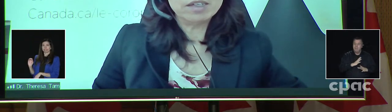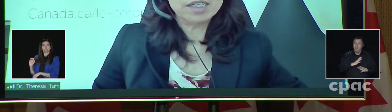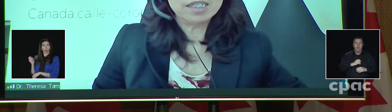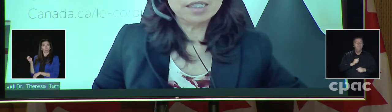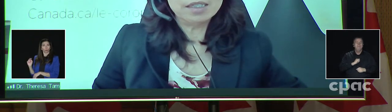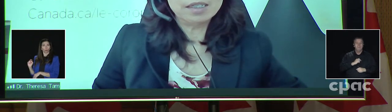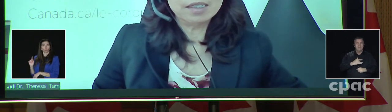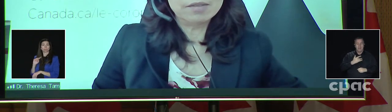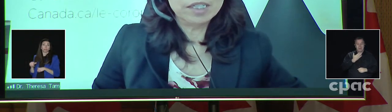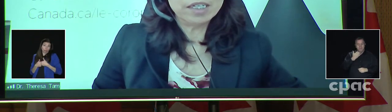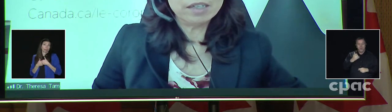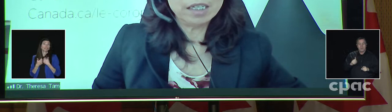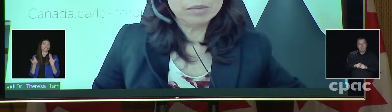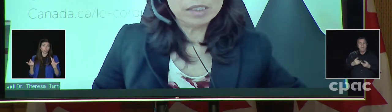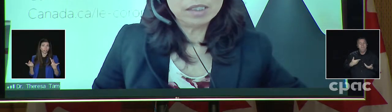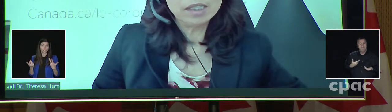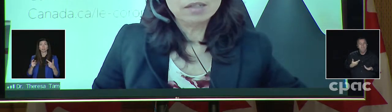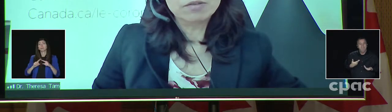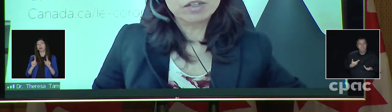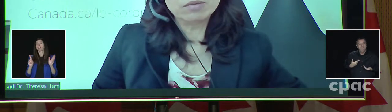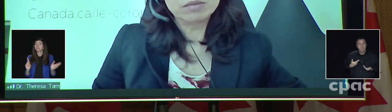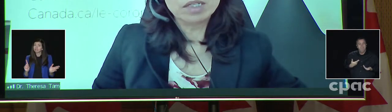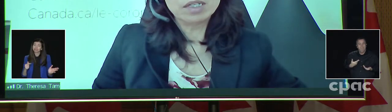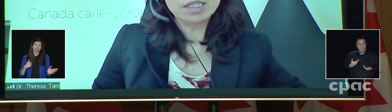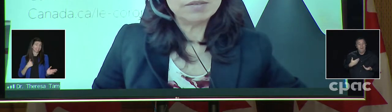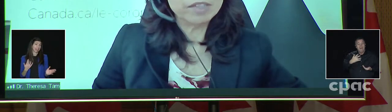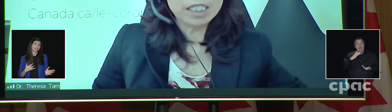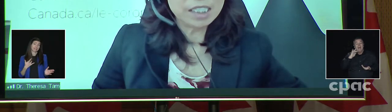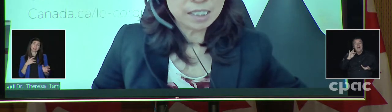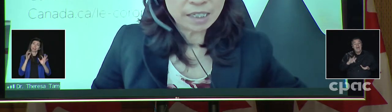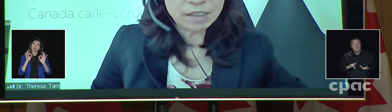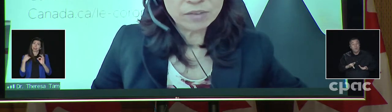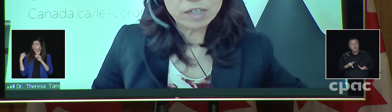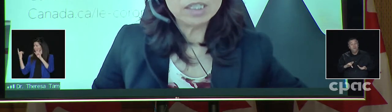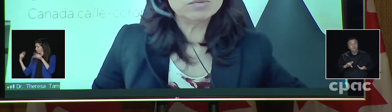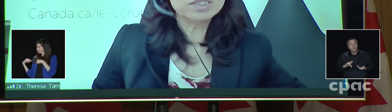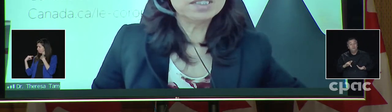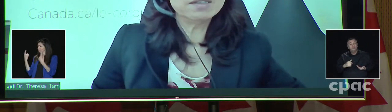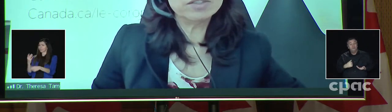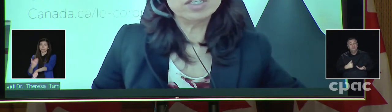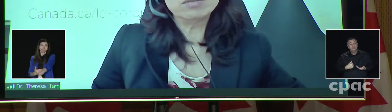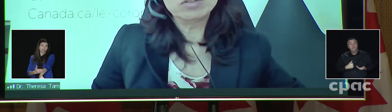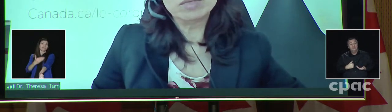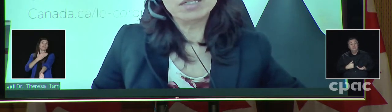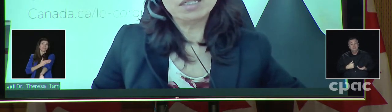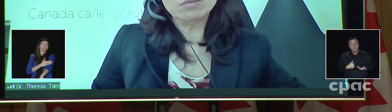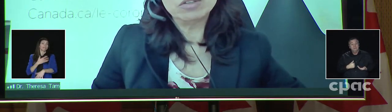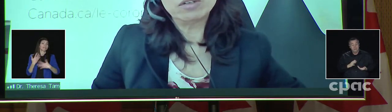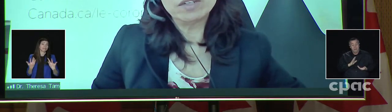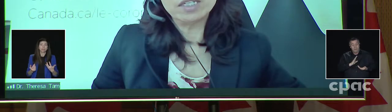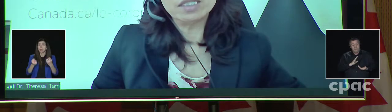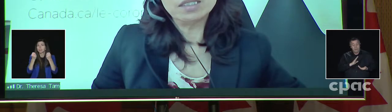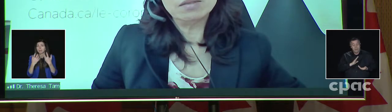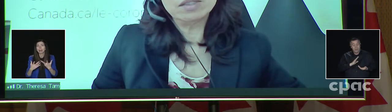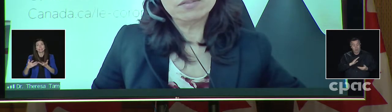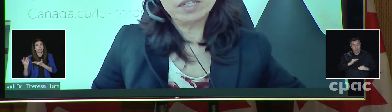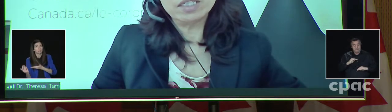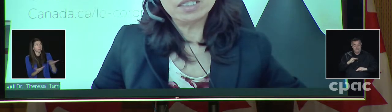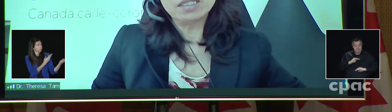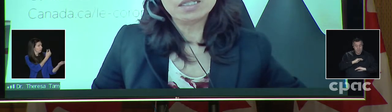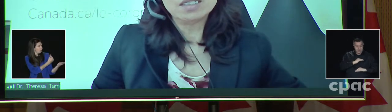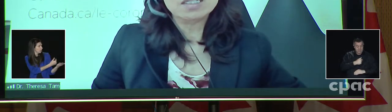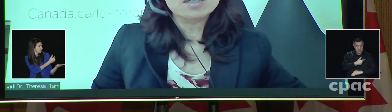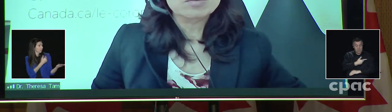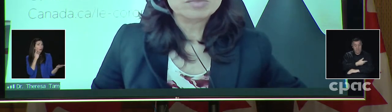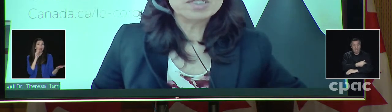about not getting severe outcomes from definitely the Delta virus. We still have to learn more about the Omicron virus in terms of